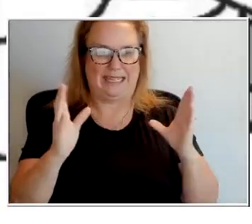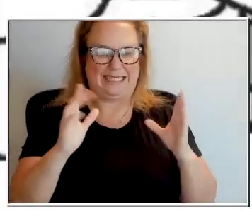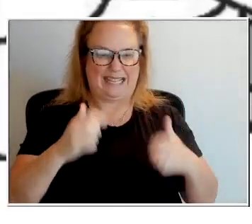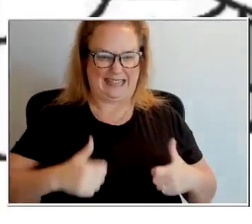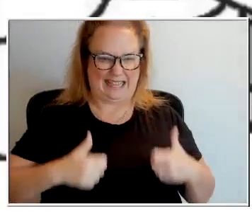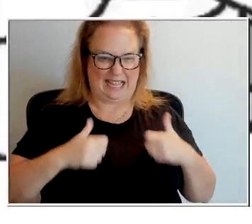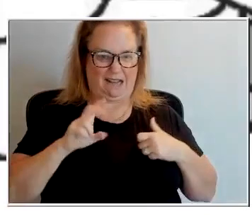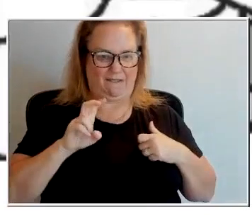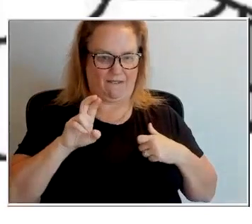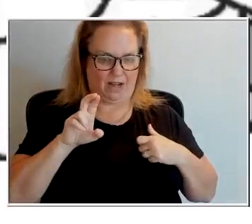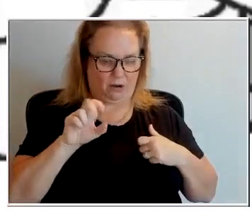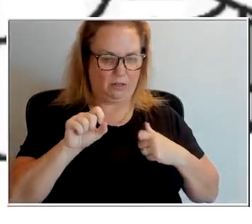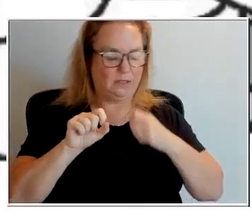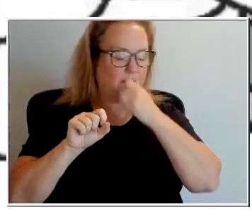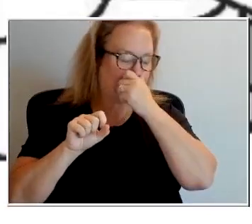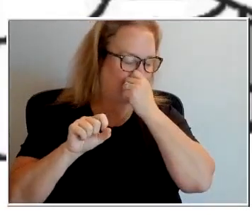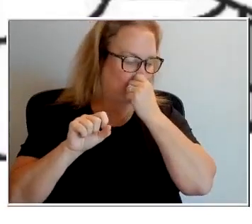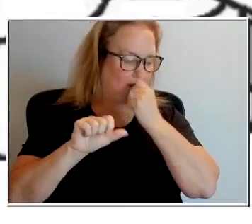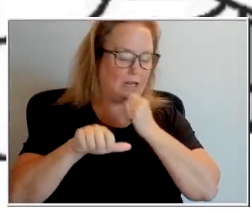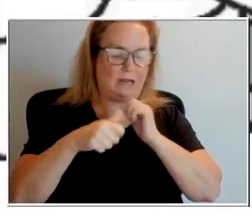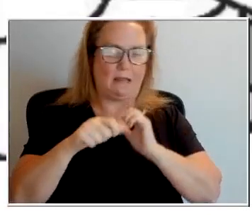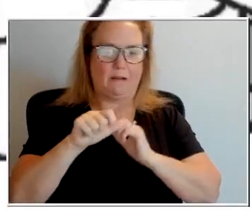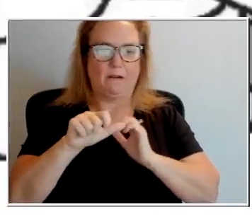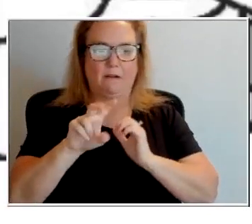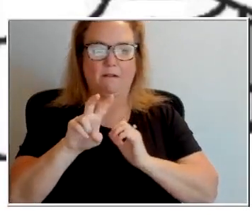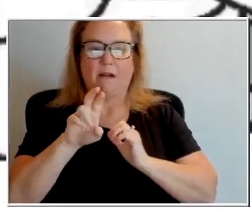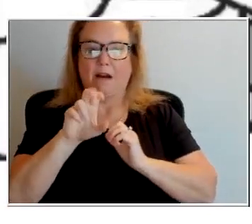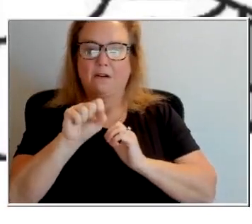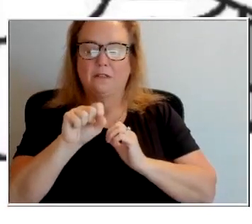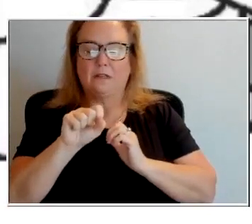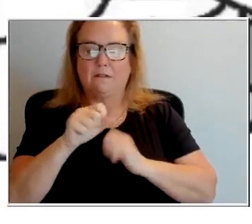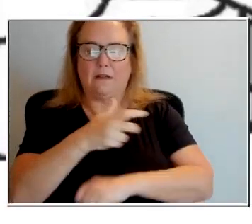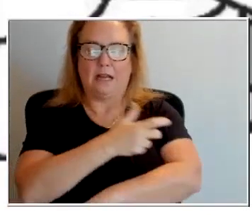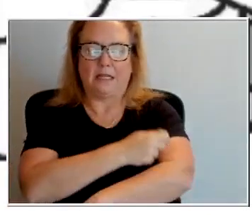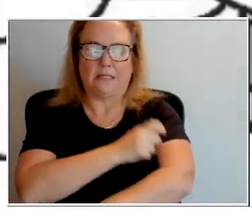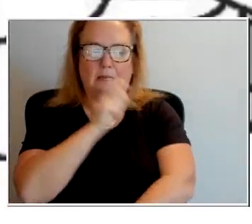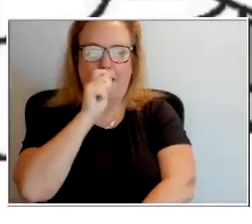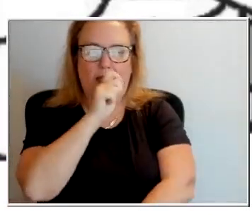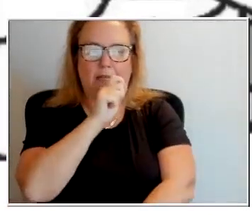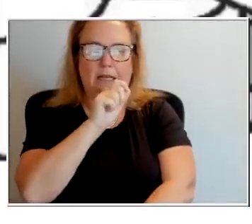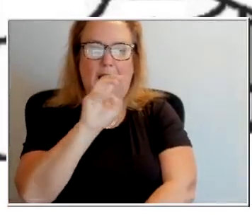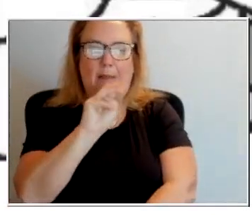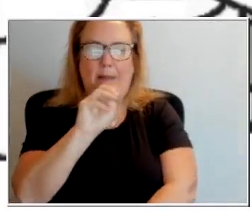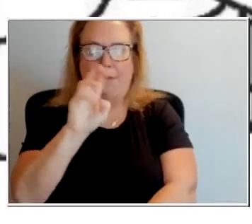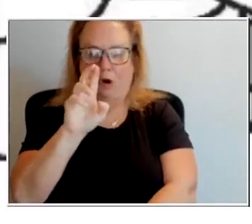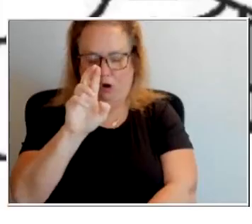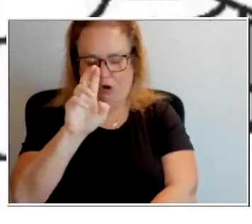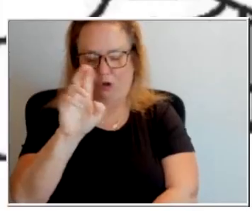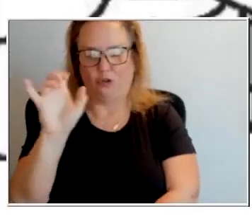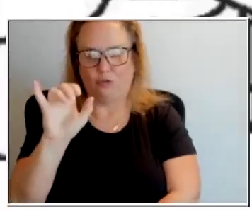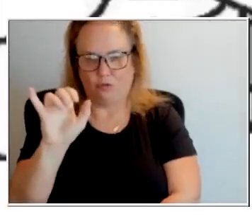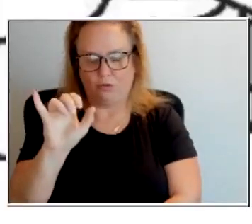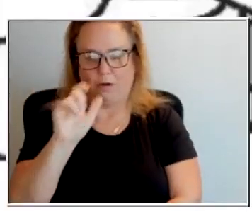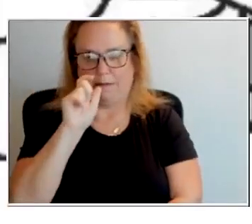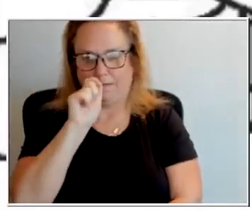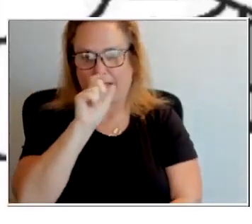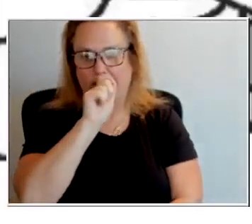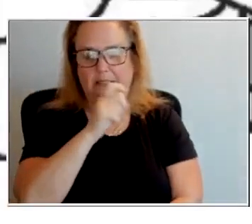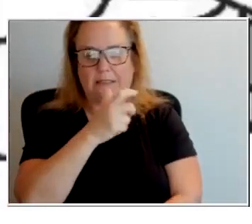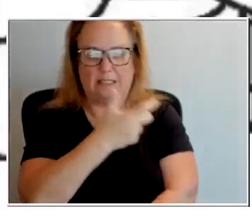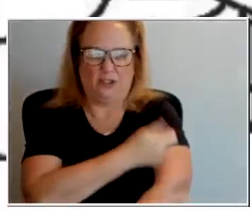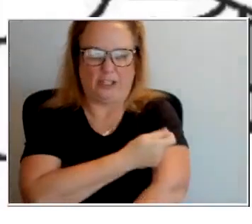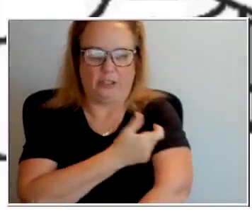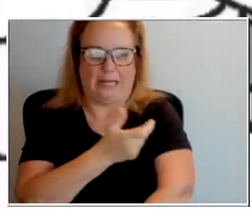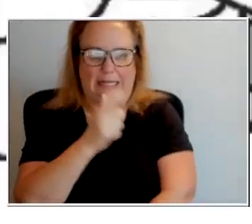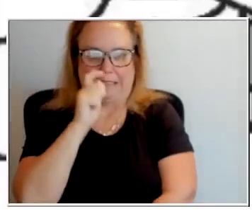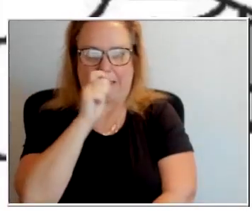vaccine. Another example of a live virus vaccine is measles, mumps, rubella, MMR vaccine, but again, that's an injection. This is